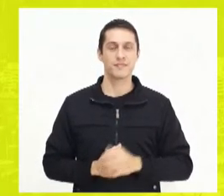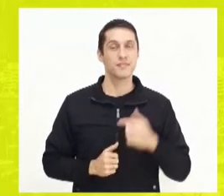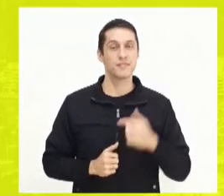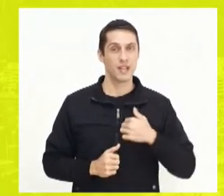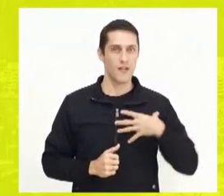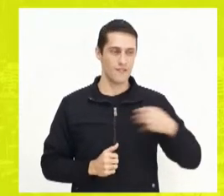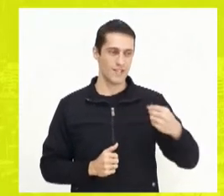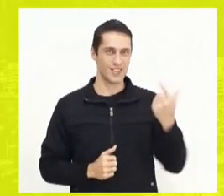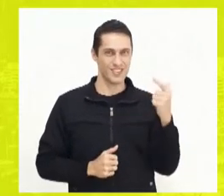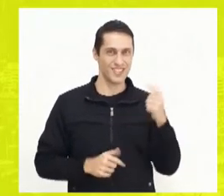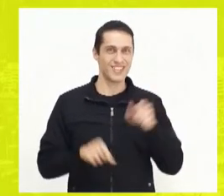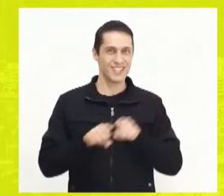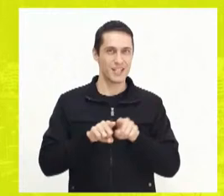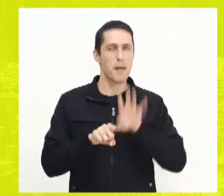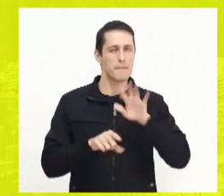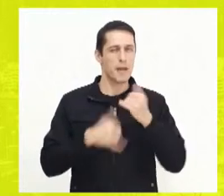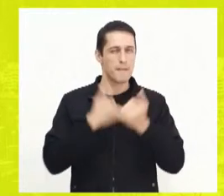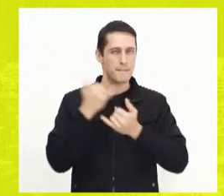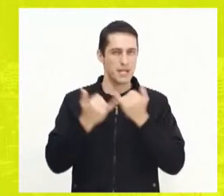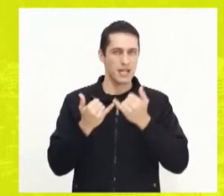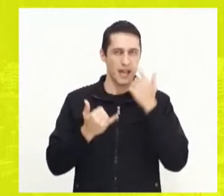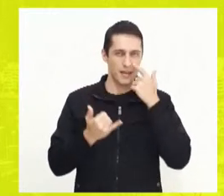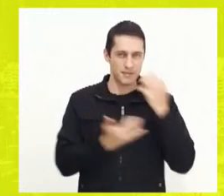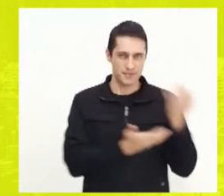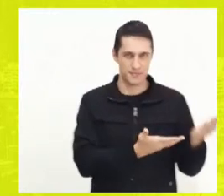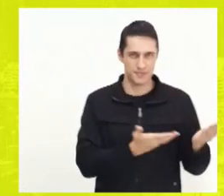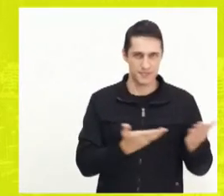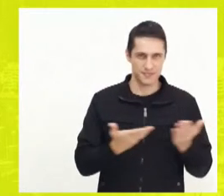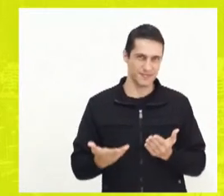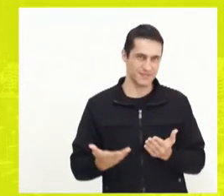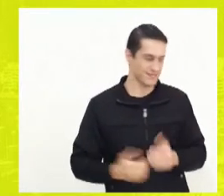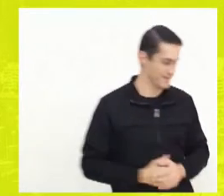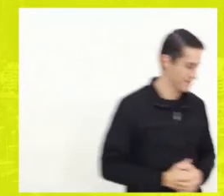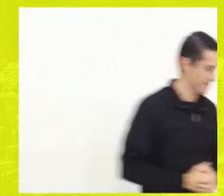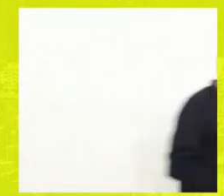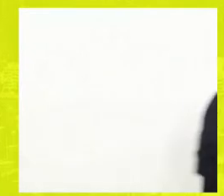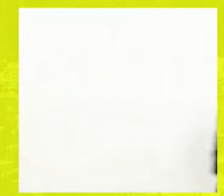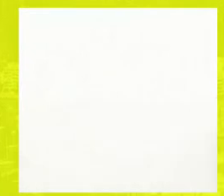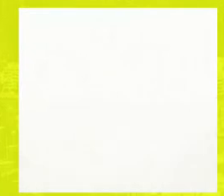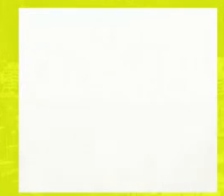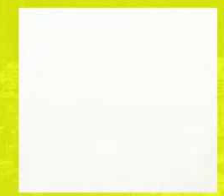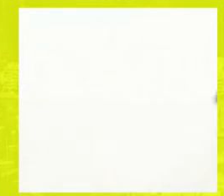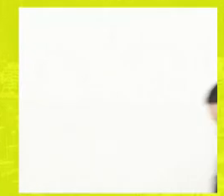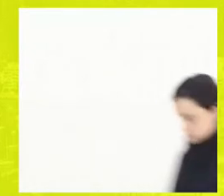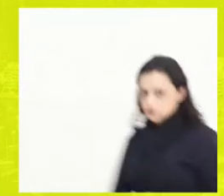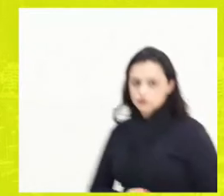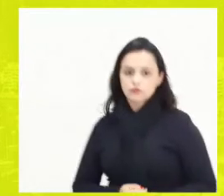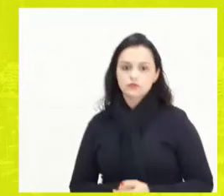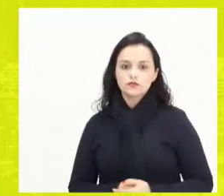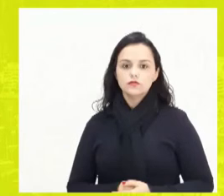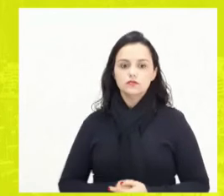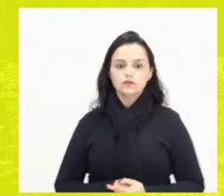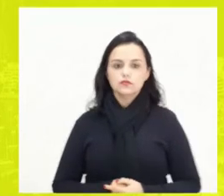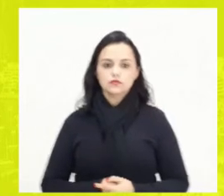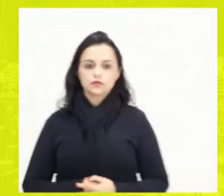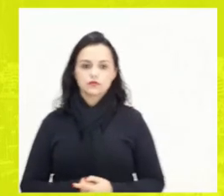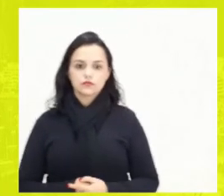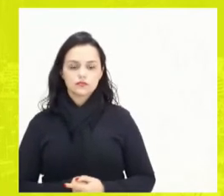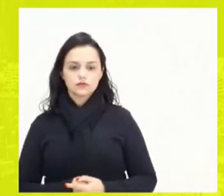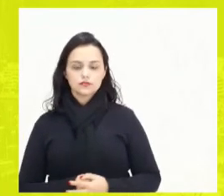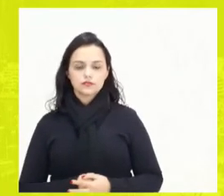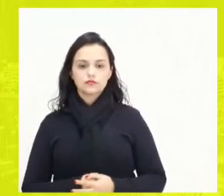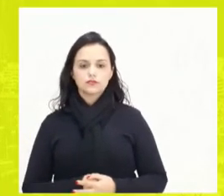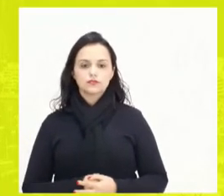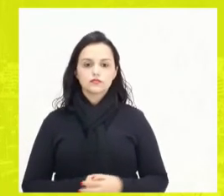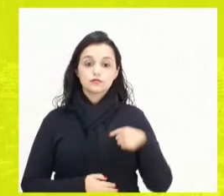i don't have any kids either but i decided to adopt a pet cats because they